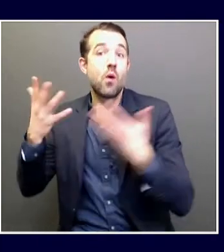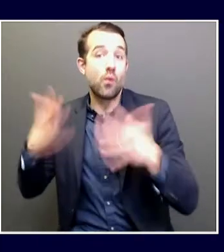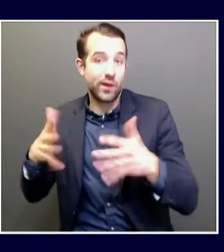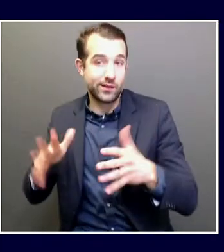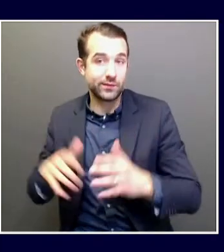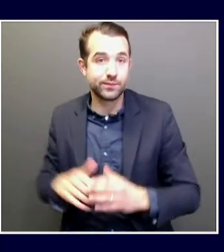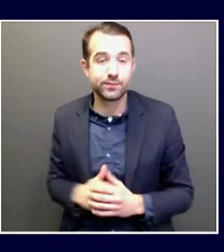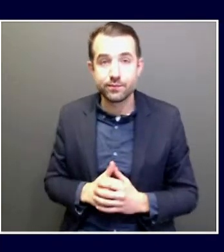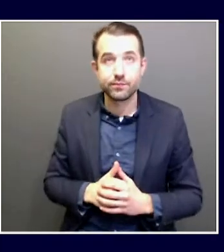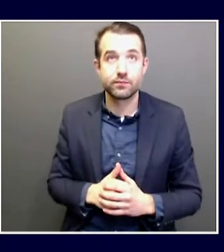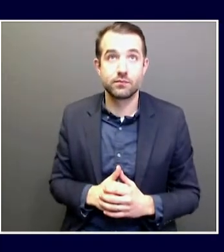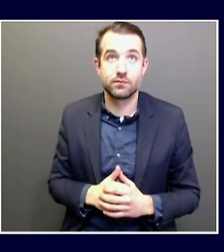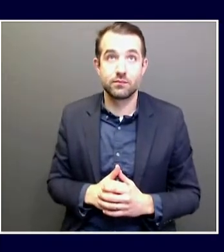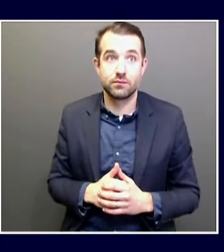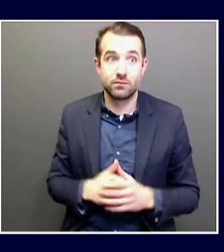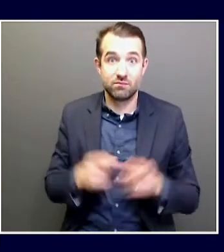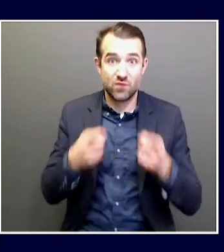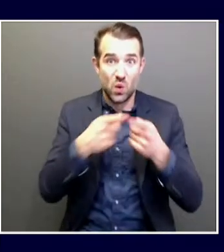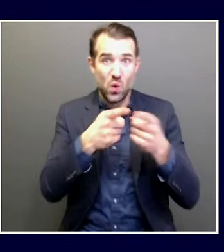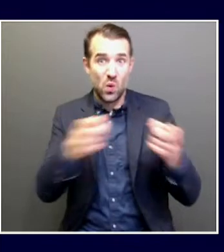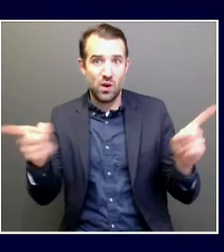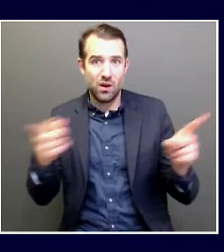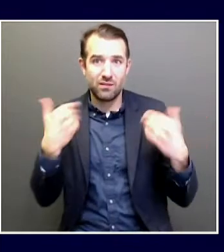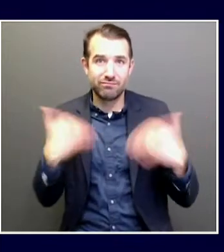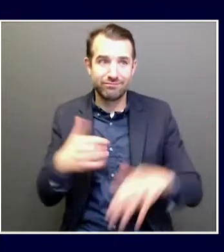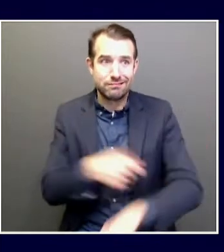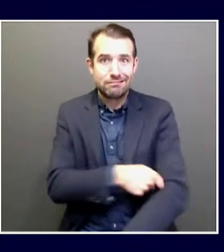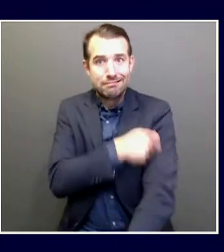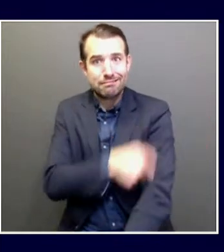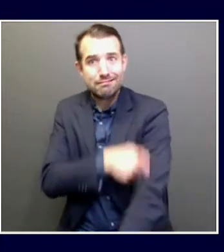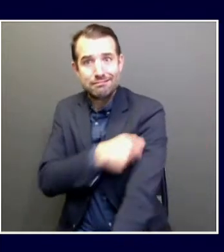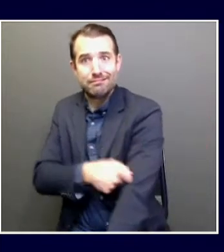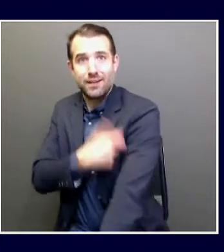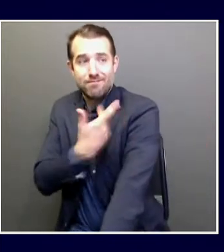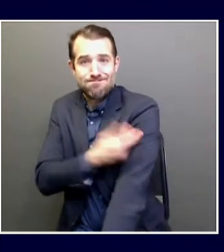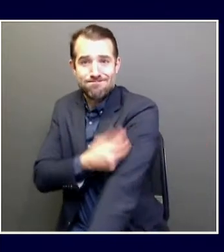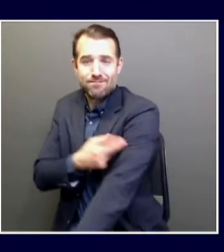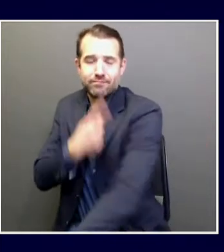by Maine people, but we've also got more work to do on the booster front.